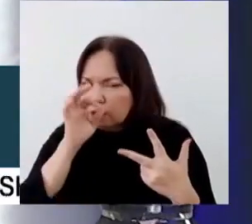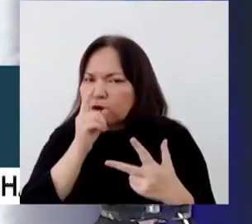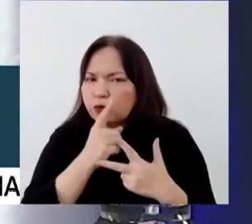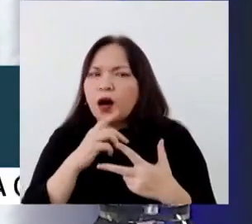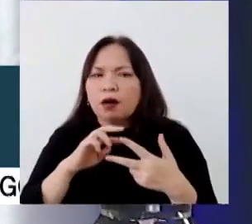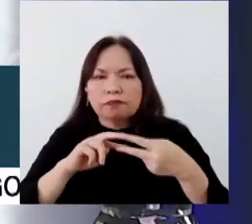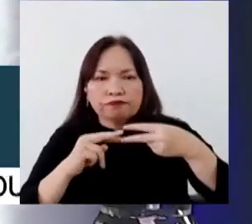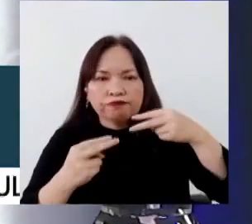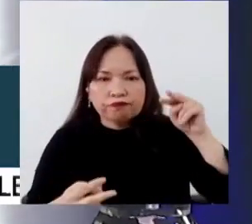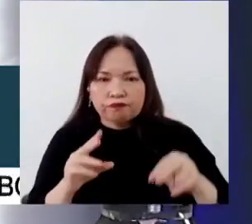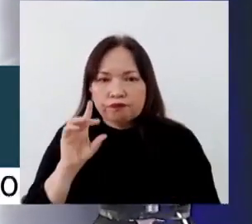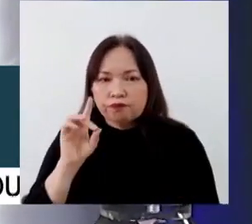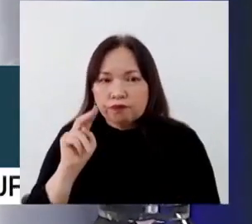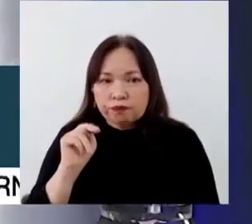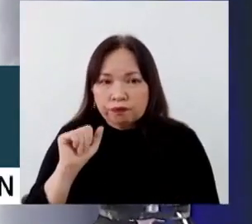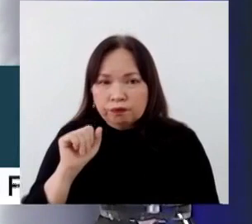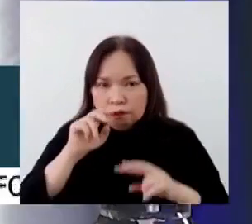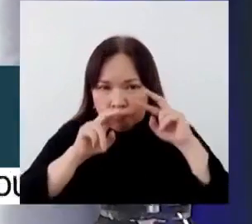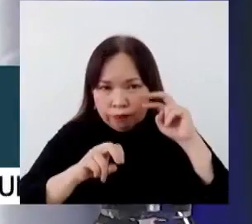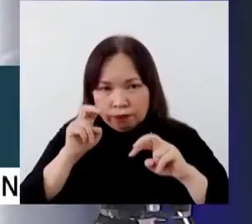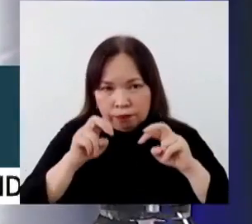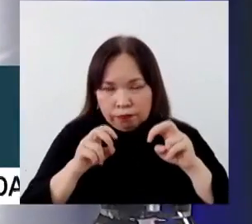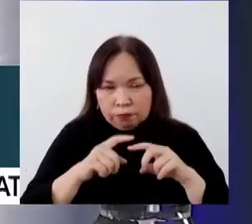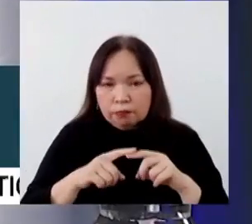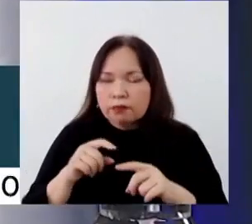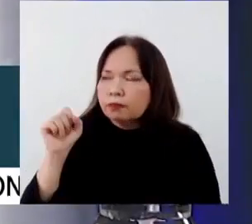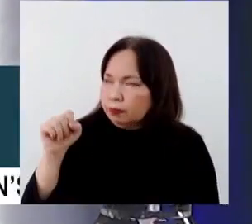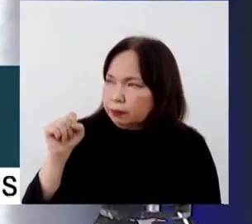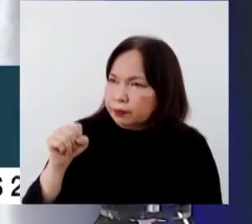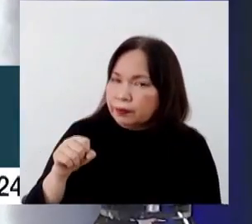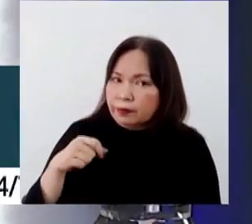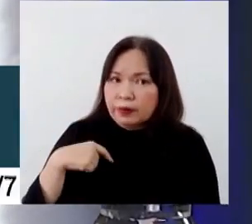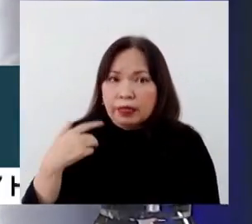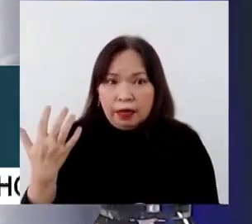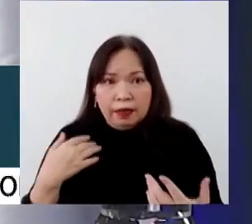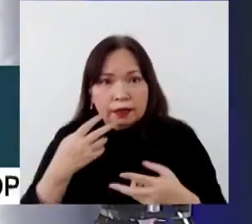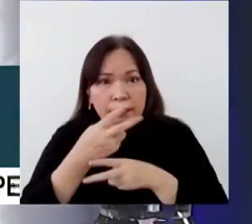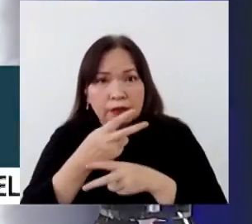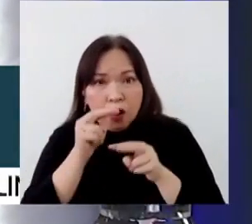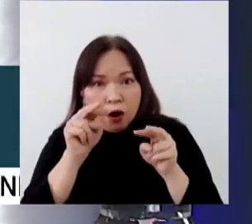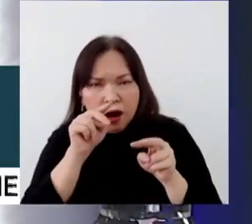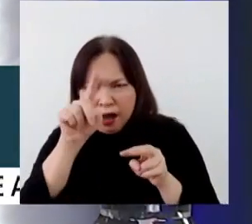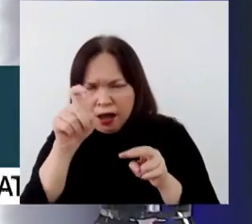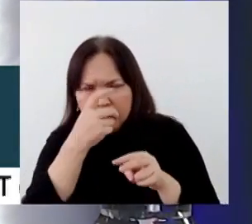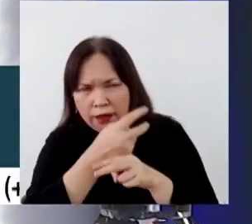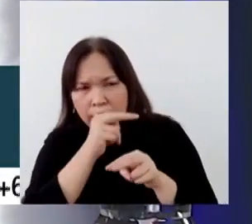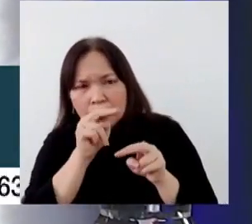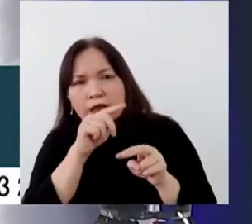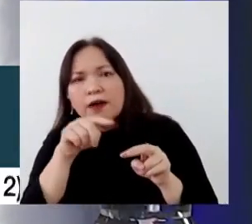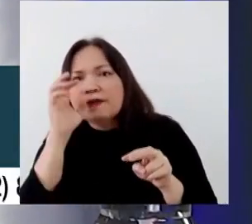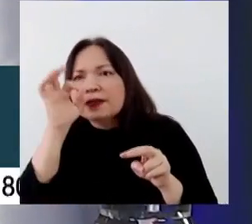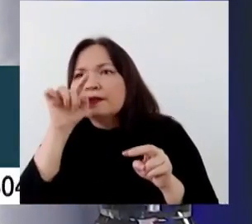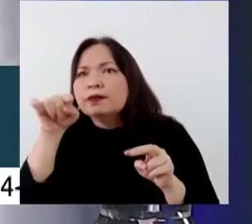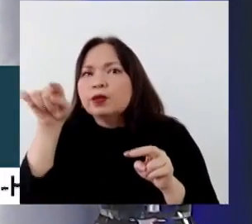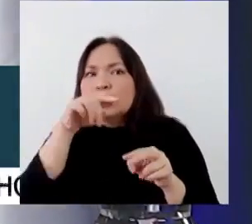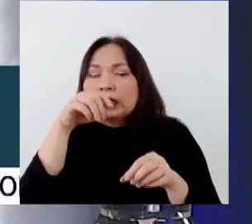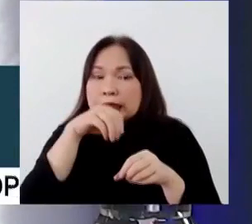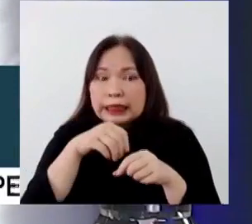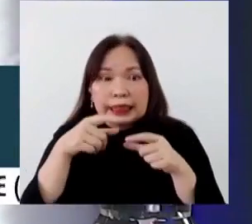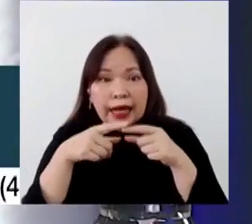apo. Yes. Tapos, sir, may monitoring na po ba tayo? Just sa situation mismo ng mga Pilipino na nasa